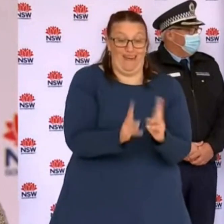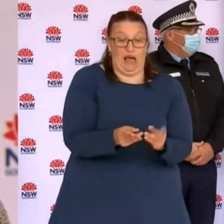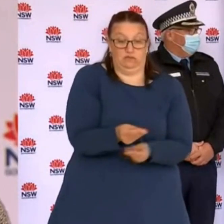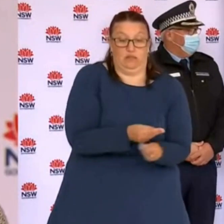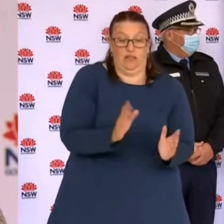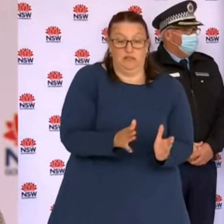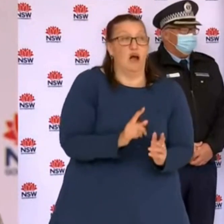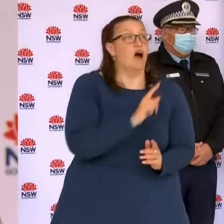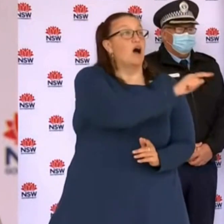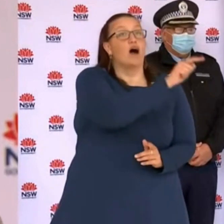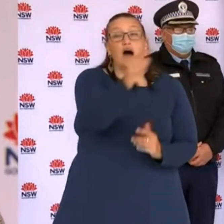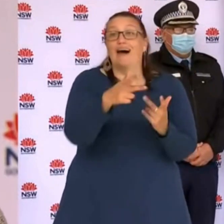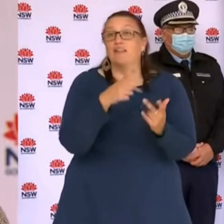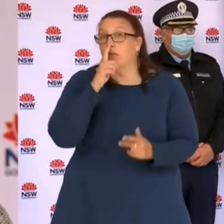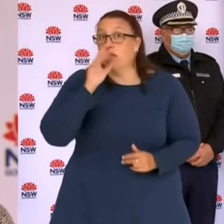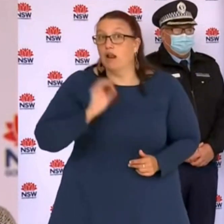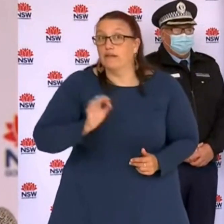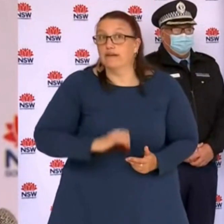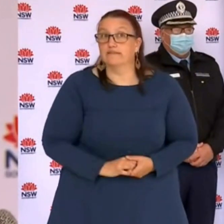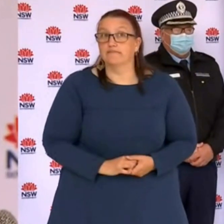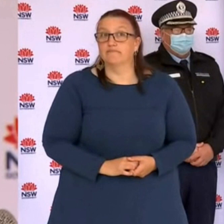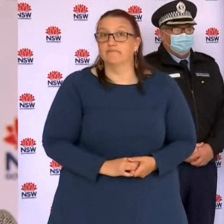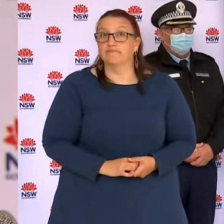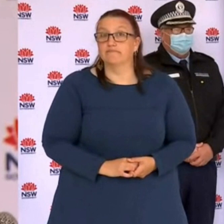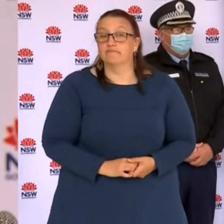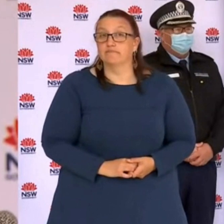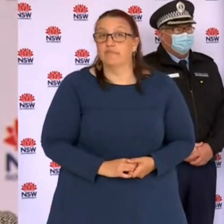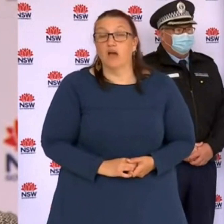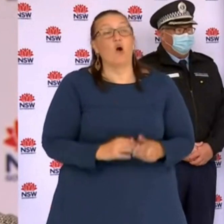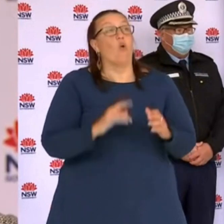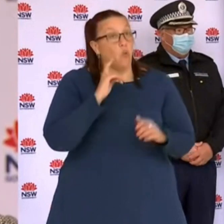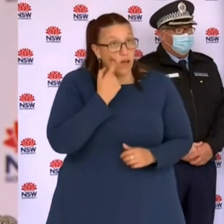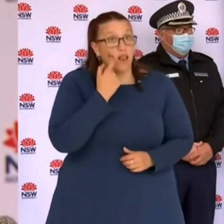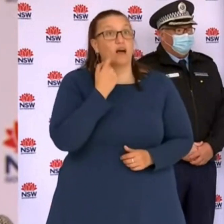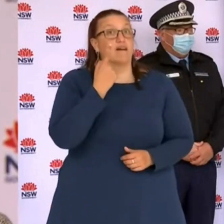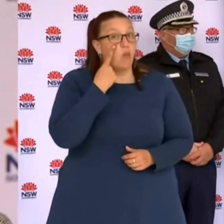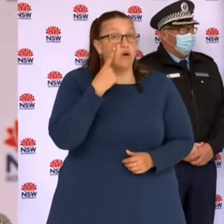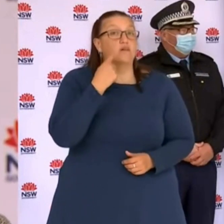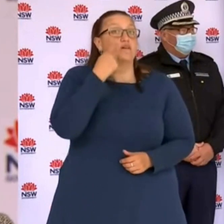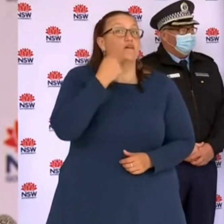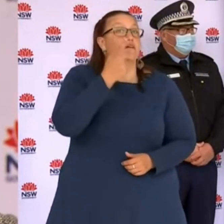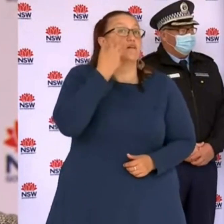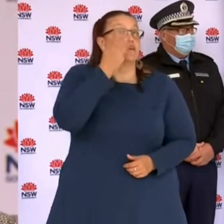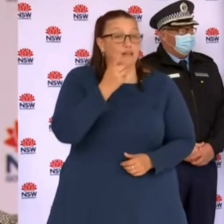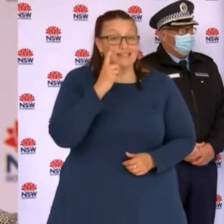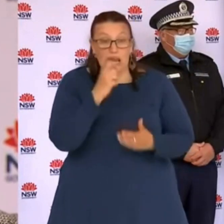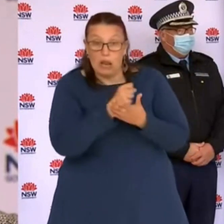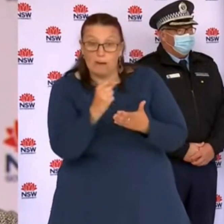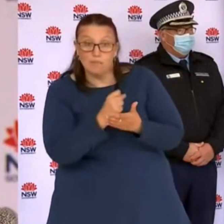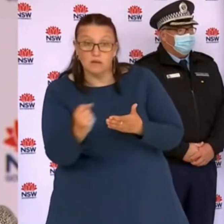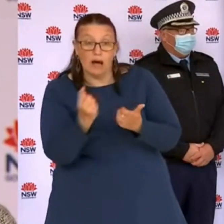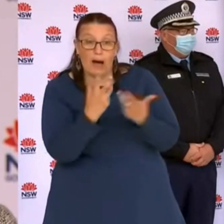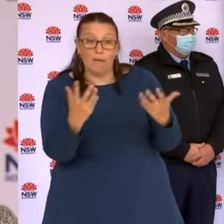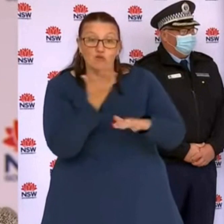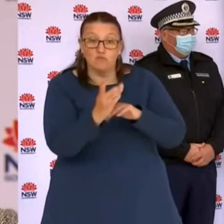quickly. So really today is an assessment. Will we see numbers? We'll be looking at whether we're seeing case numbers decline as